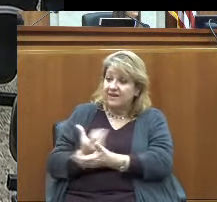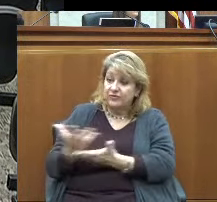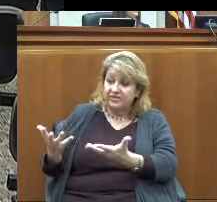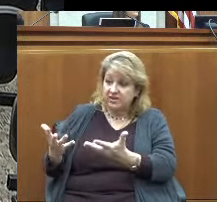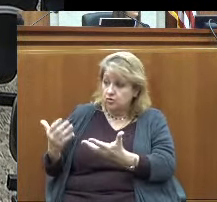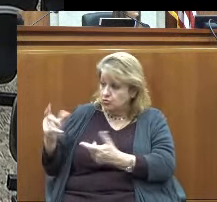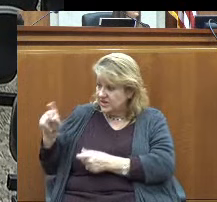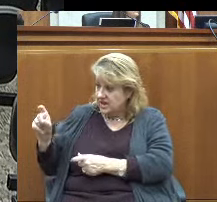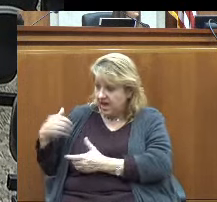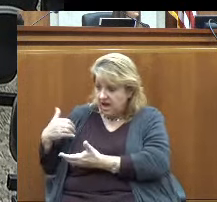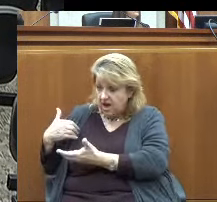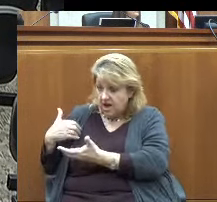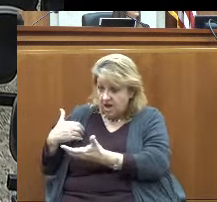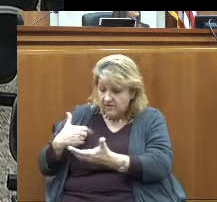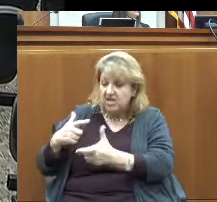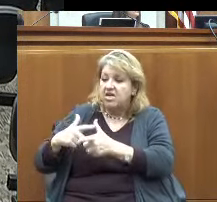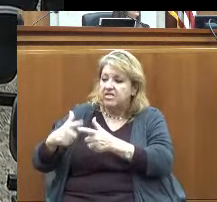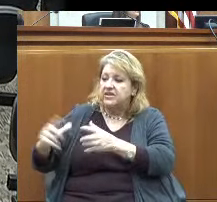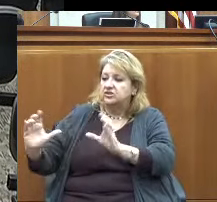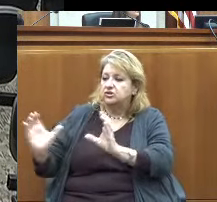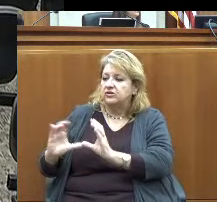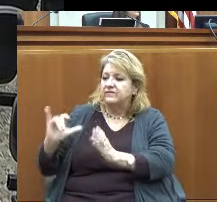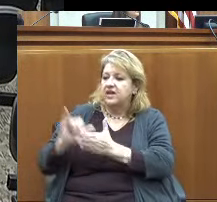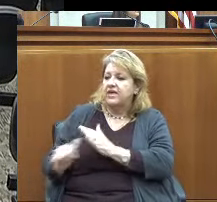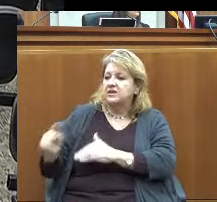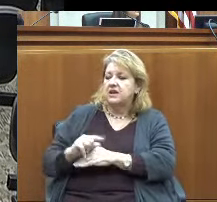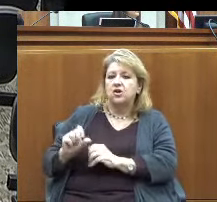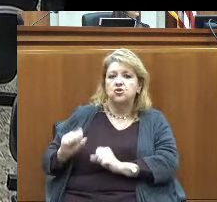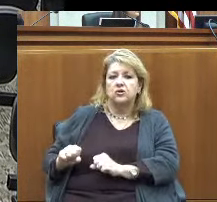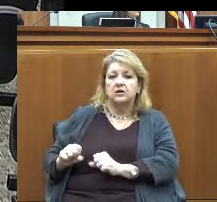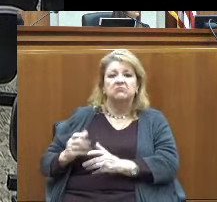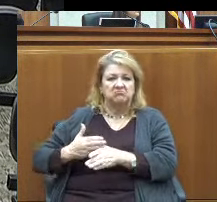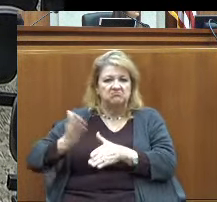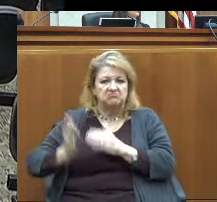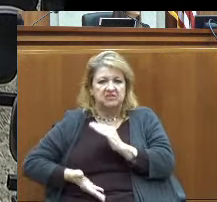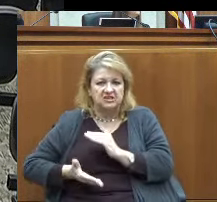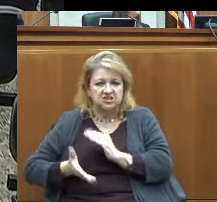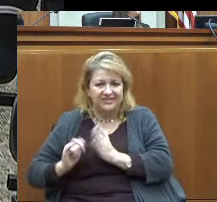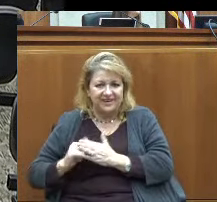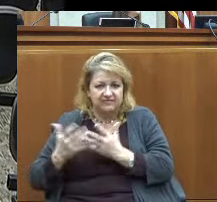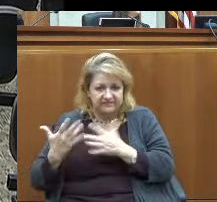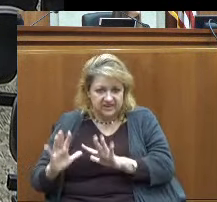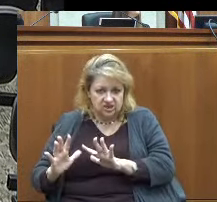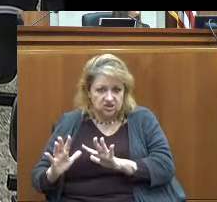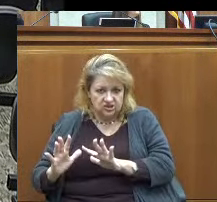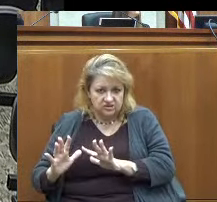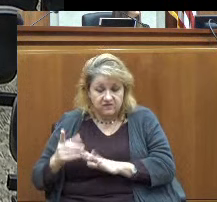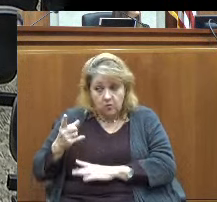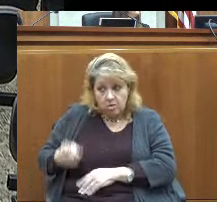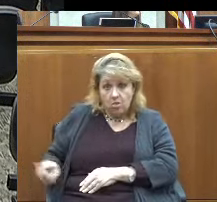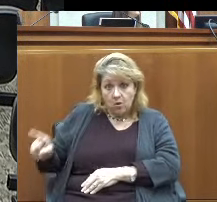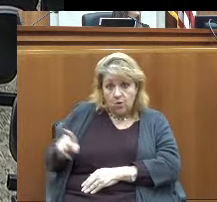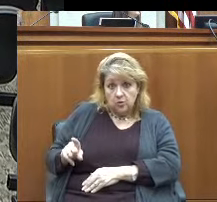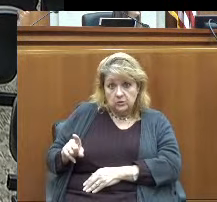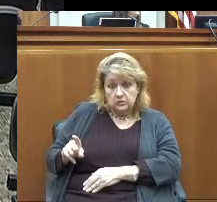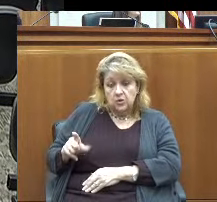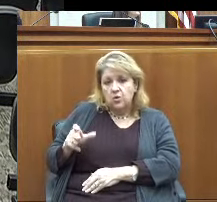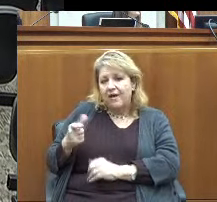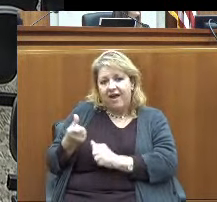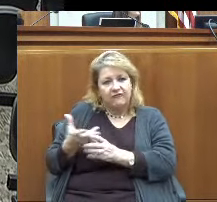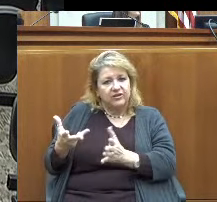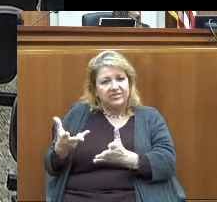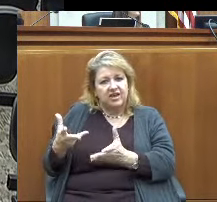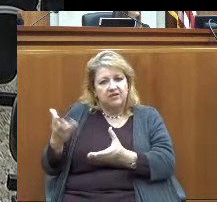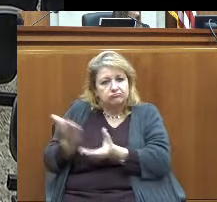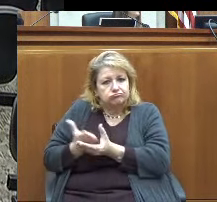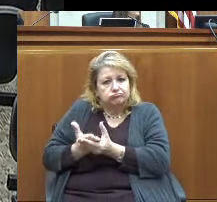able to, certify them by the end of that day. And we were able to complete that task for those teachers who had everything on